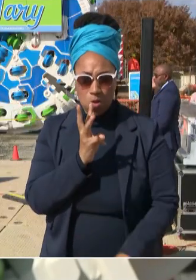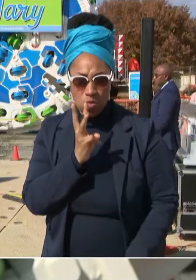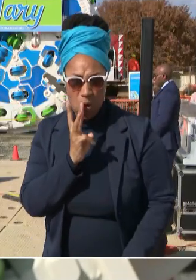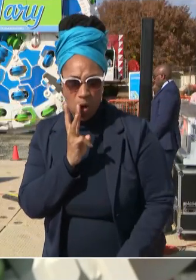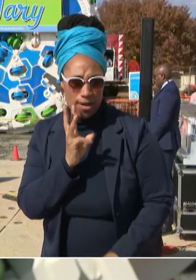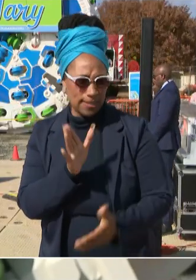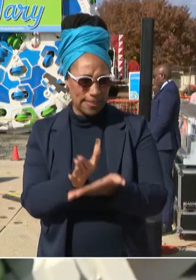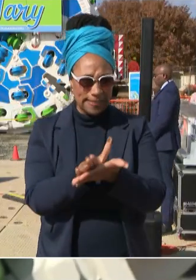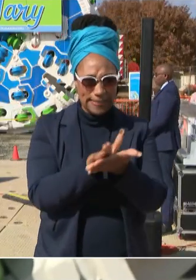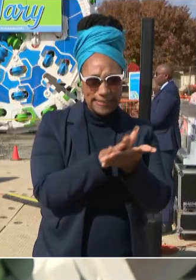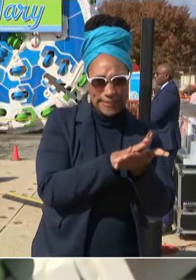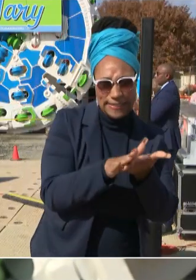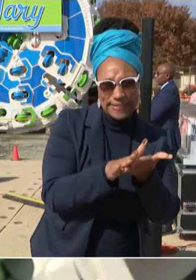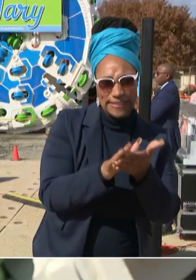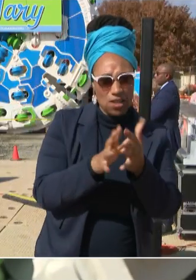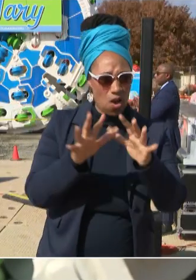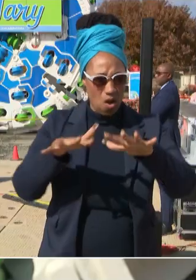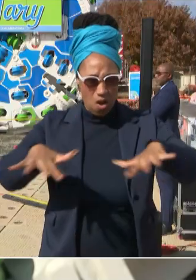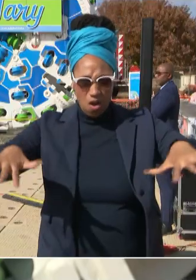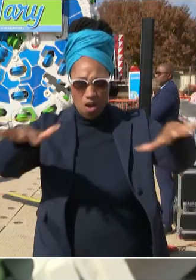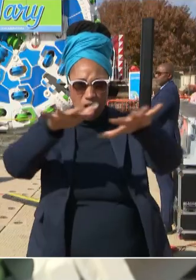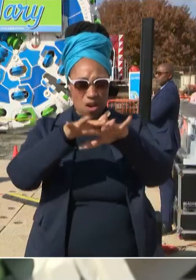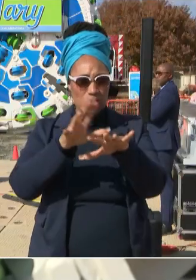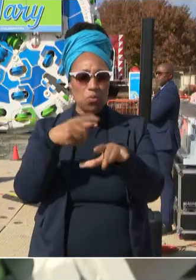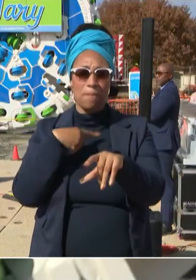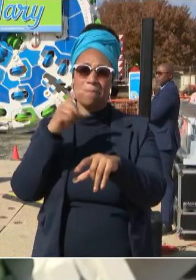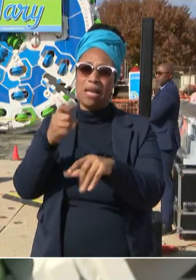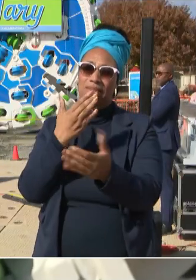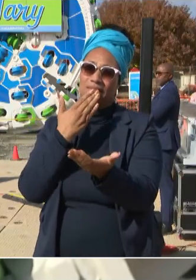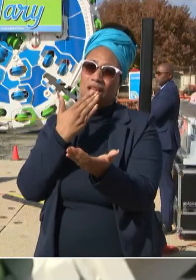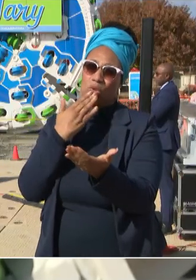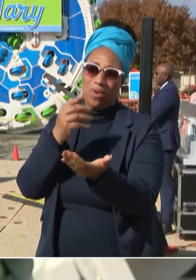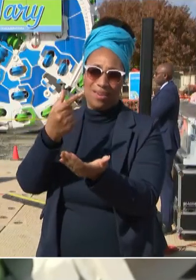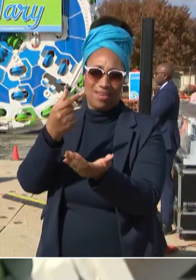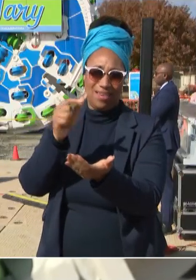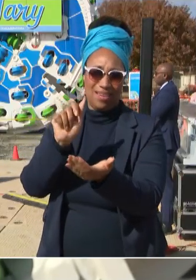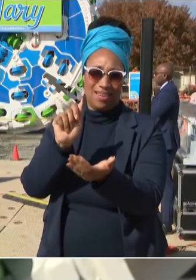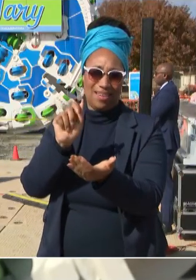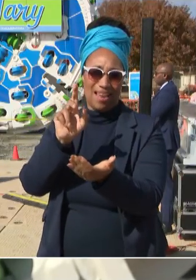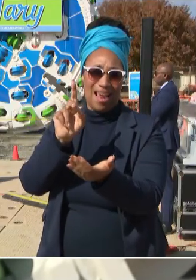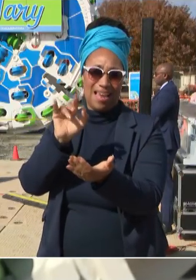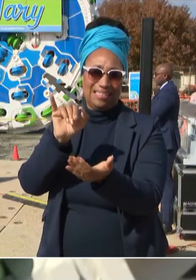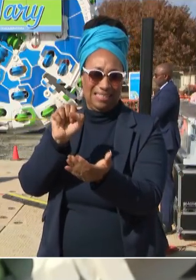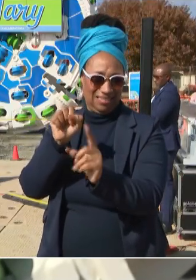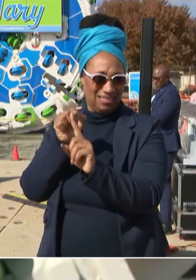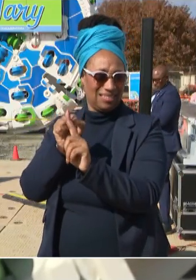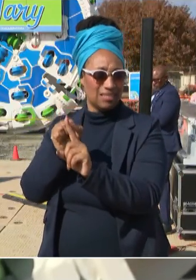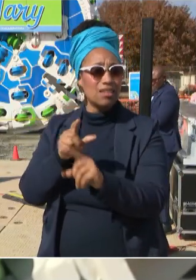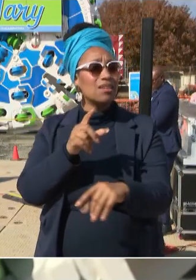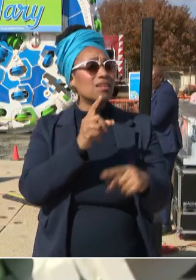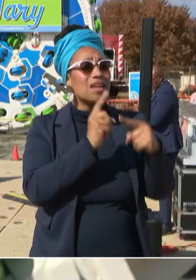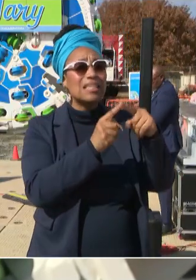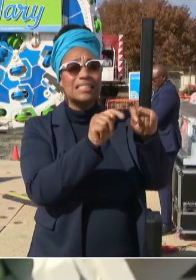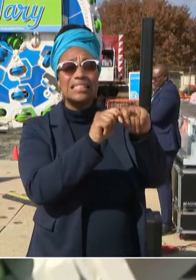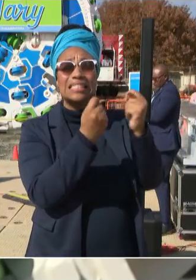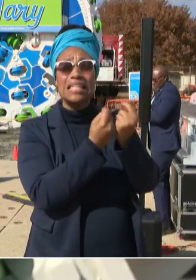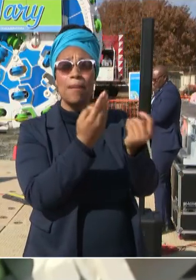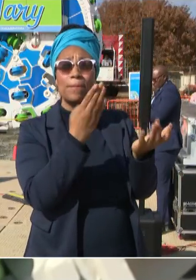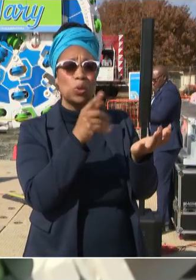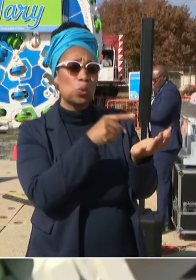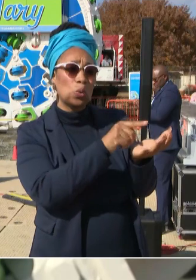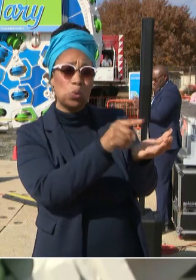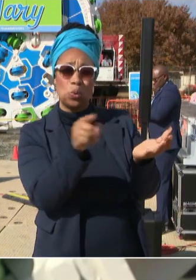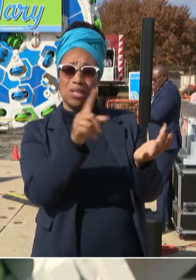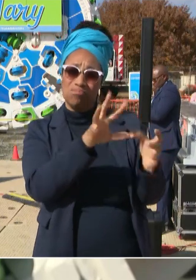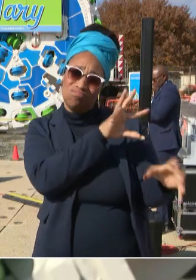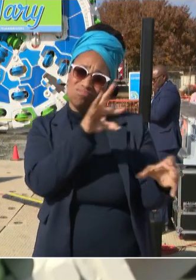Gaddis and the entire Team Blue. I want to tell you, if I had the privilege to work with a lot of people in